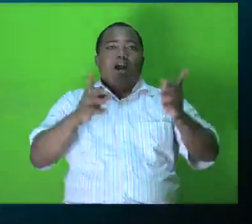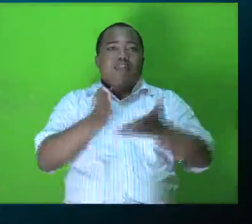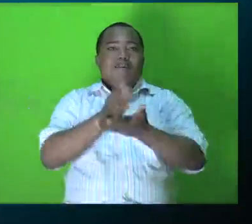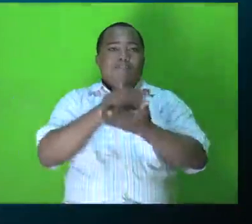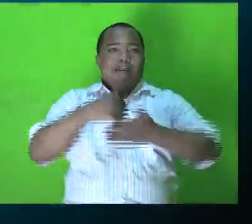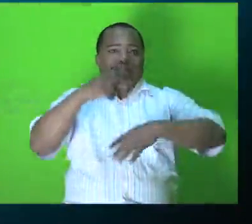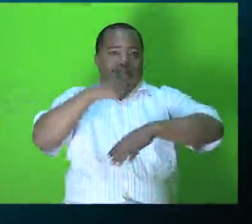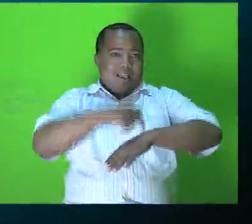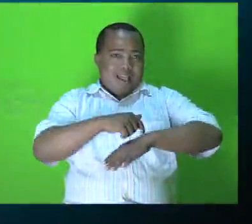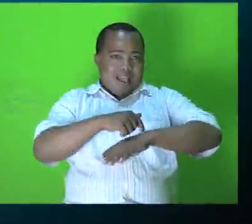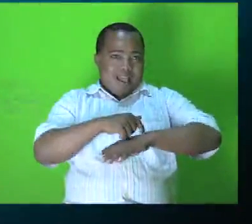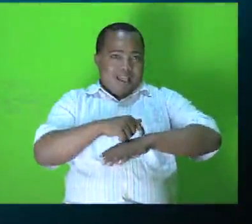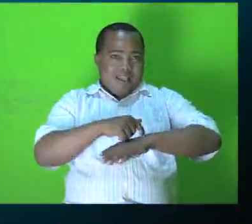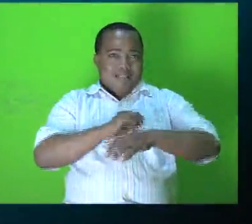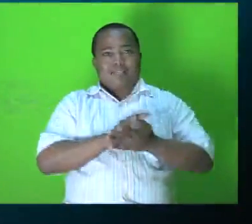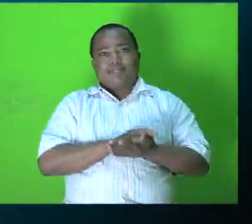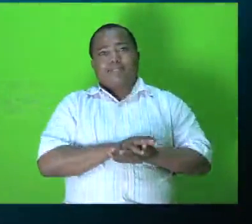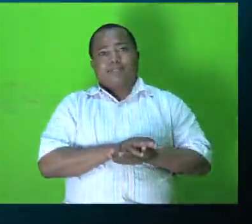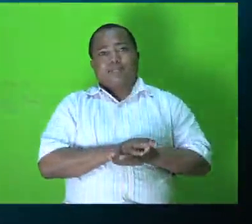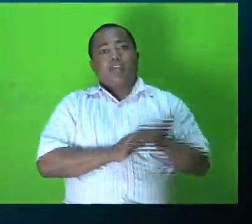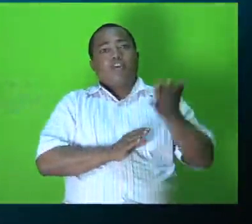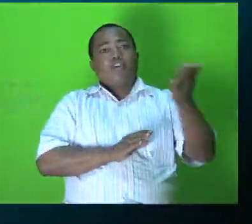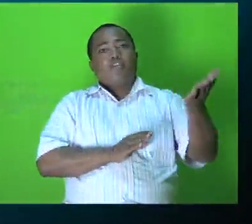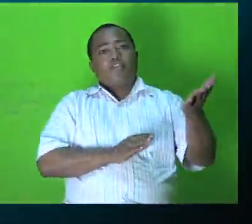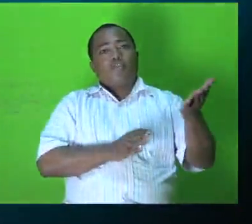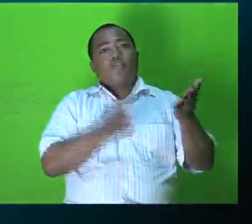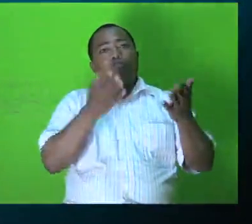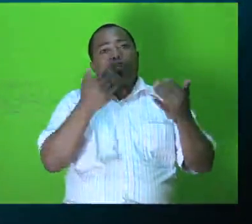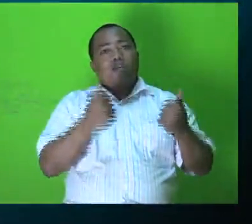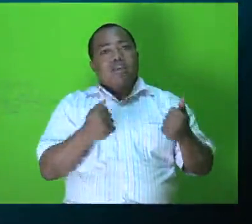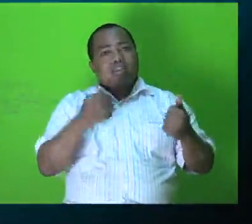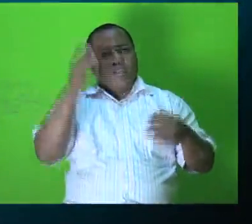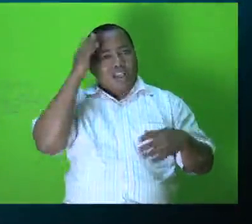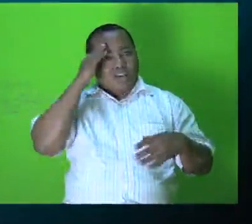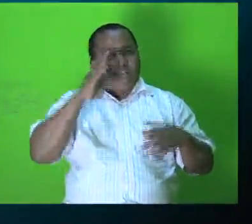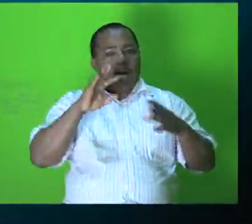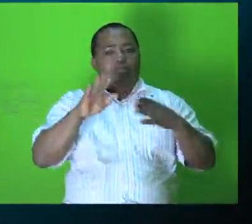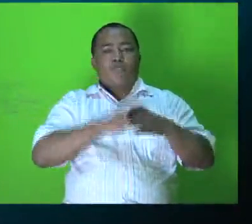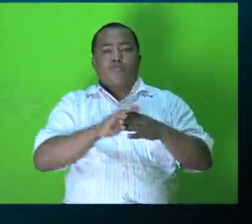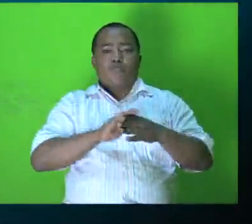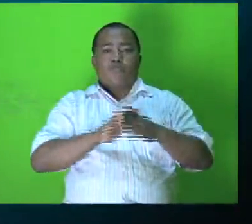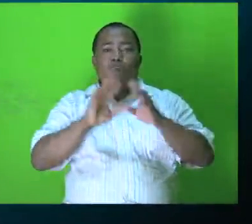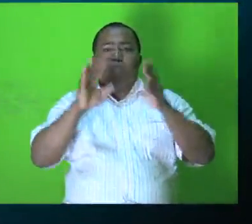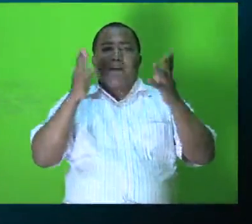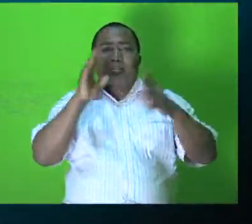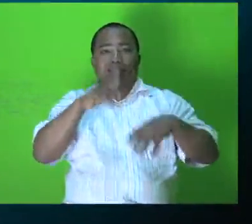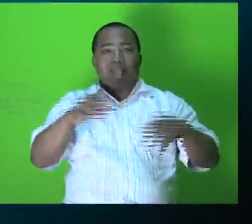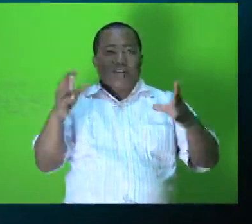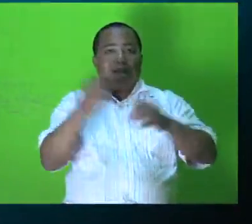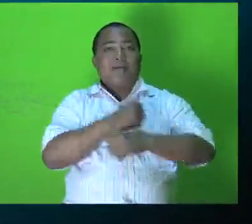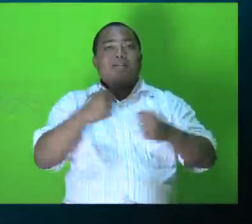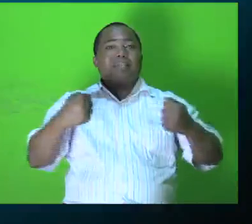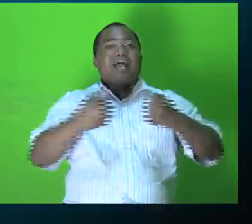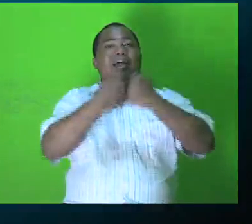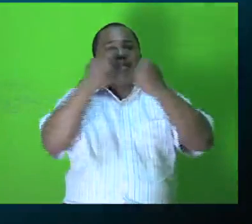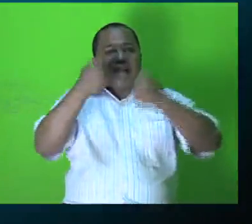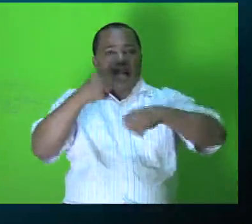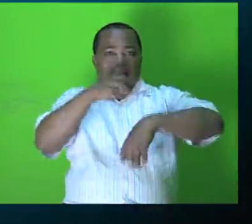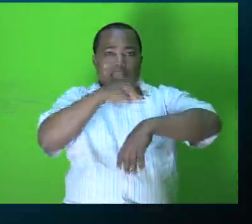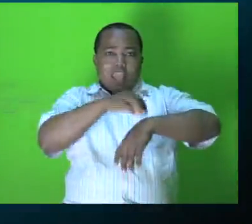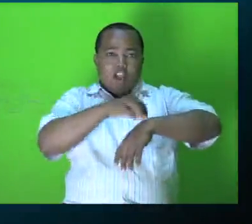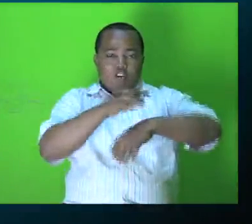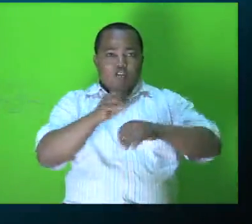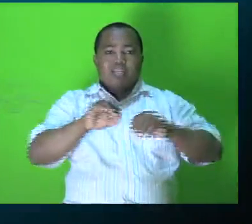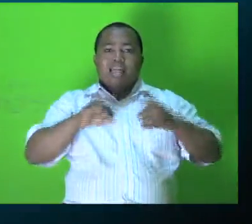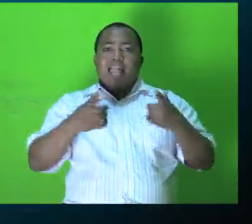Sometimes you accidentally bite your lip, skin your knee, but